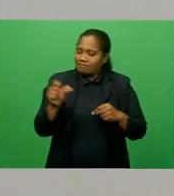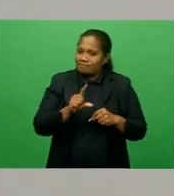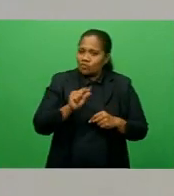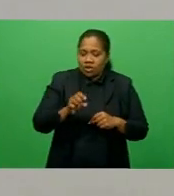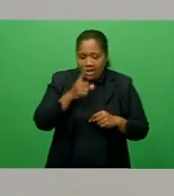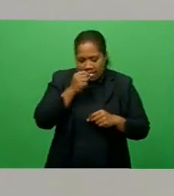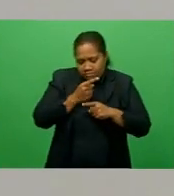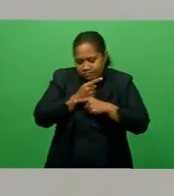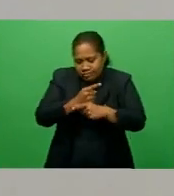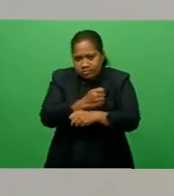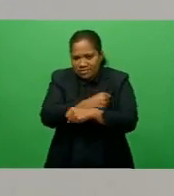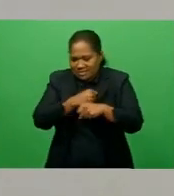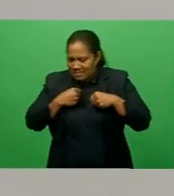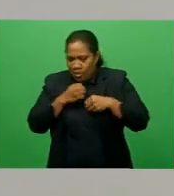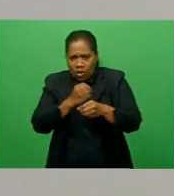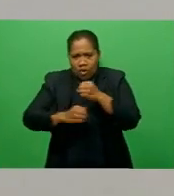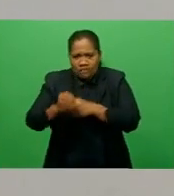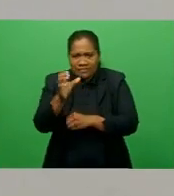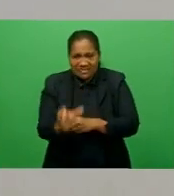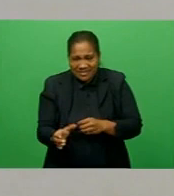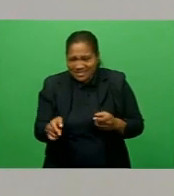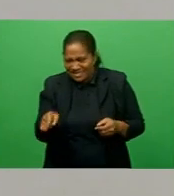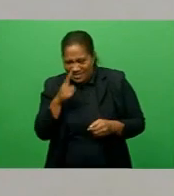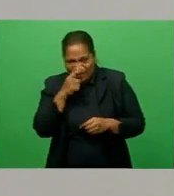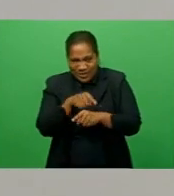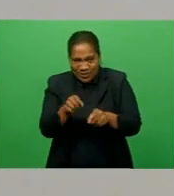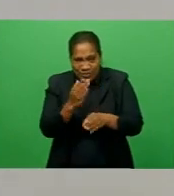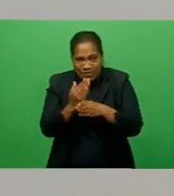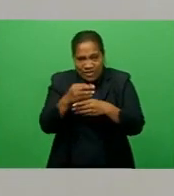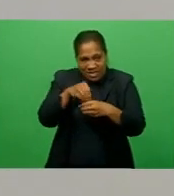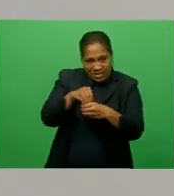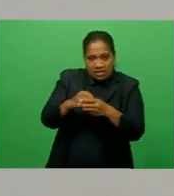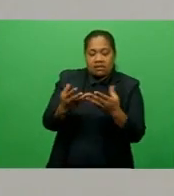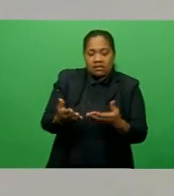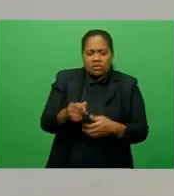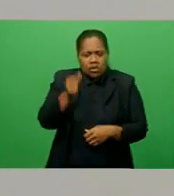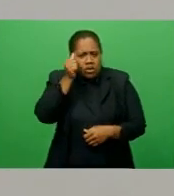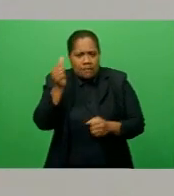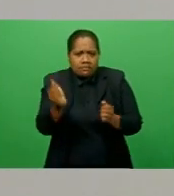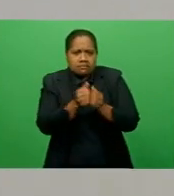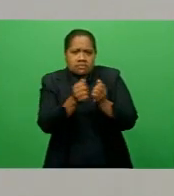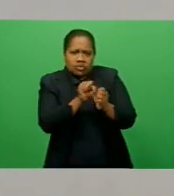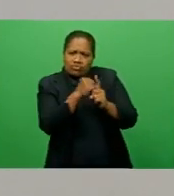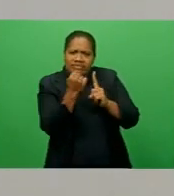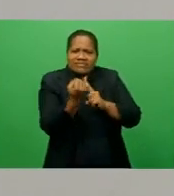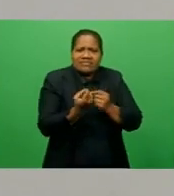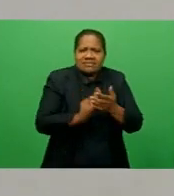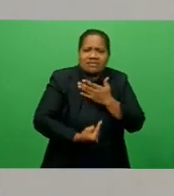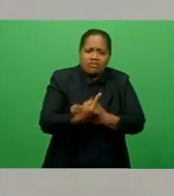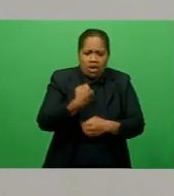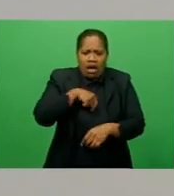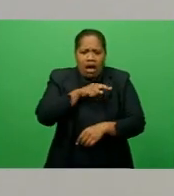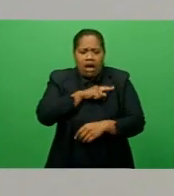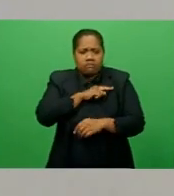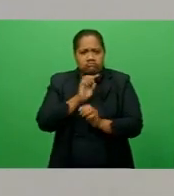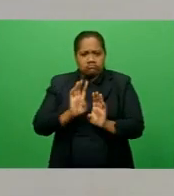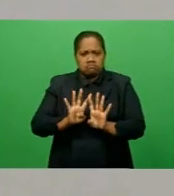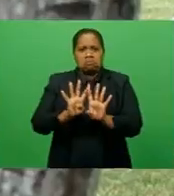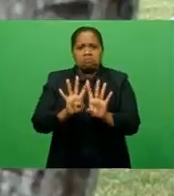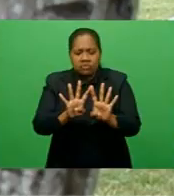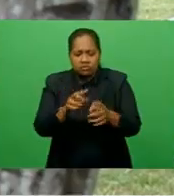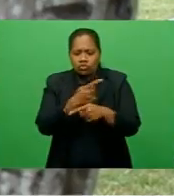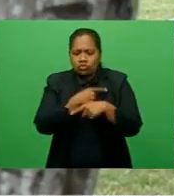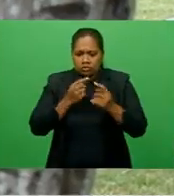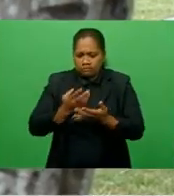officers. And I know in many of these situations and circumstances, we happen to be the frontline officers who